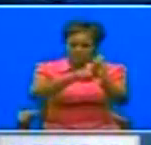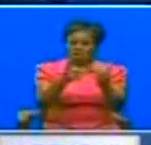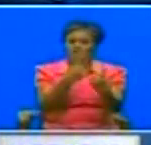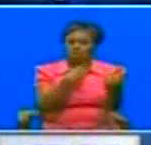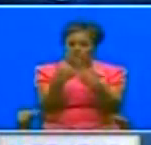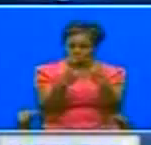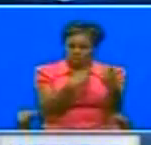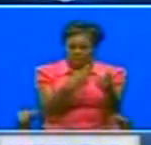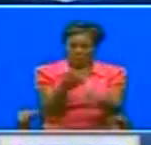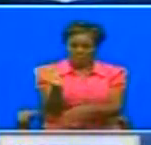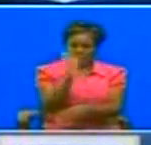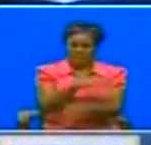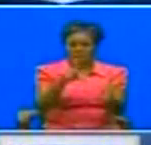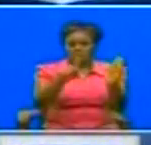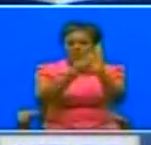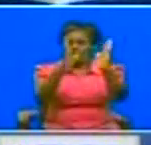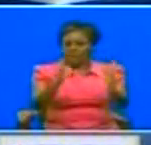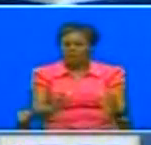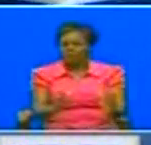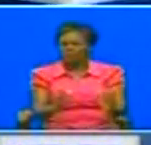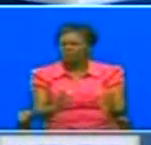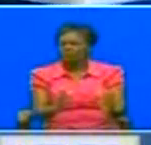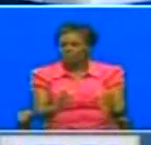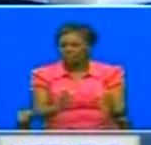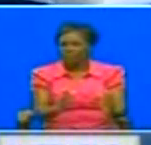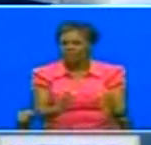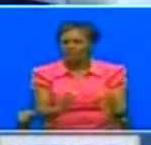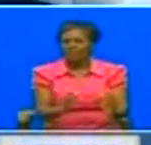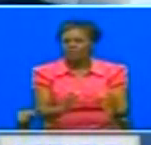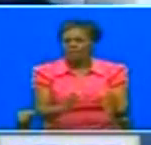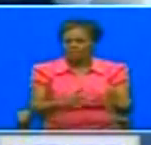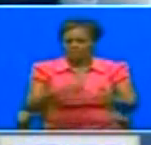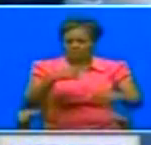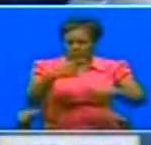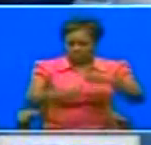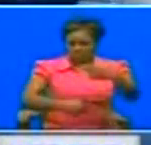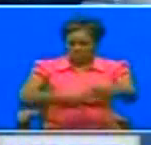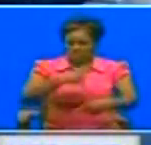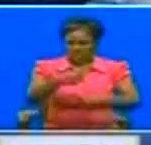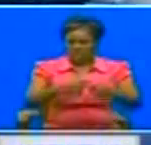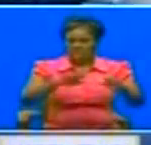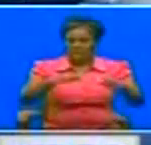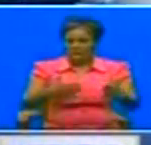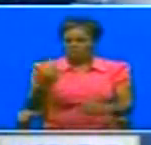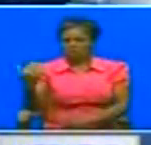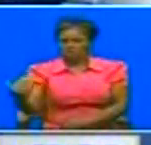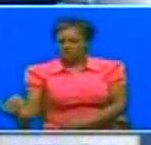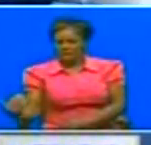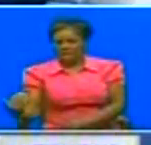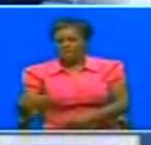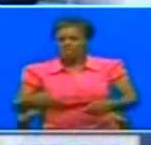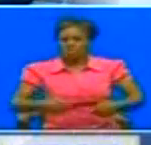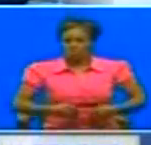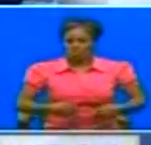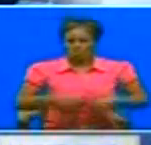come back to you on this. Legally speaking, what is the procedure with how a child or an adolescent